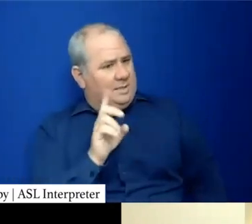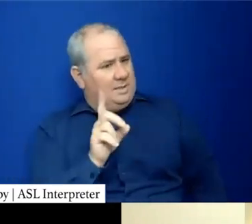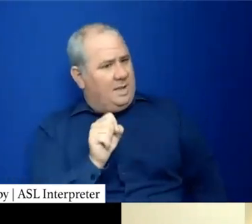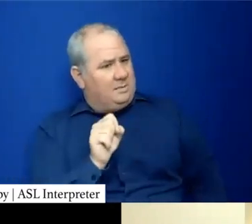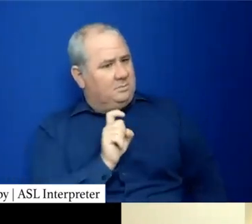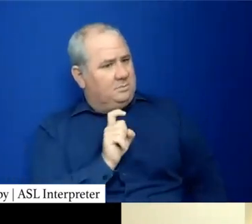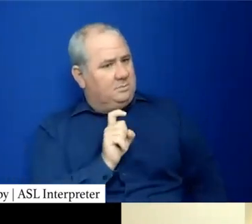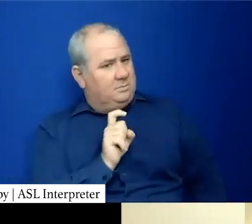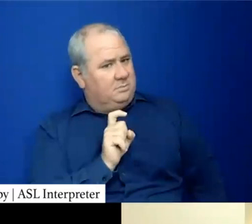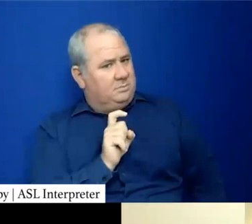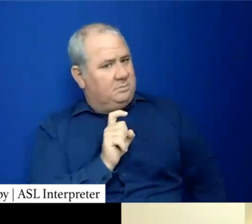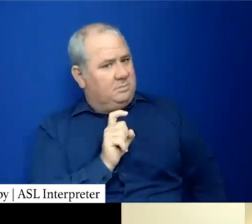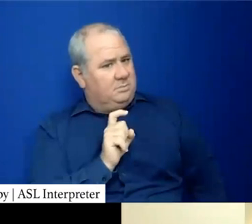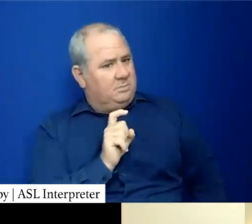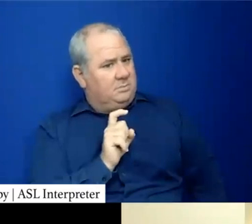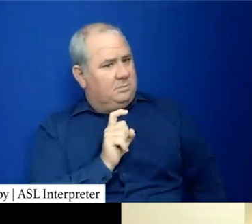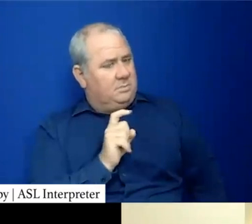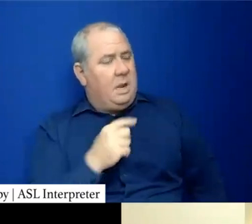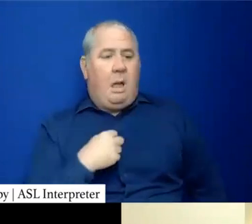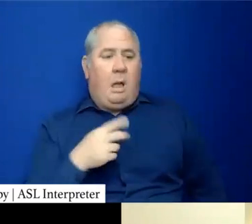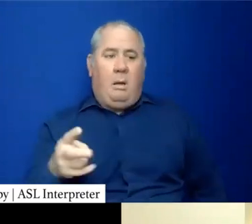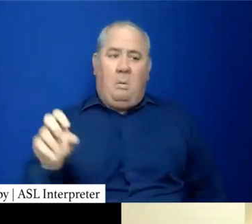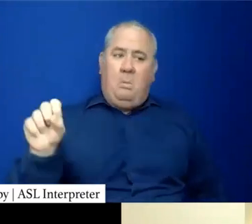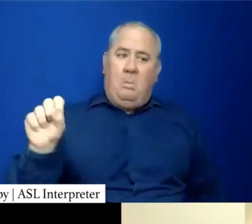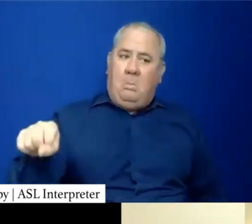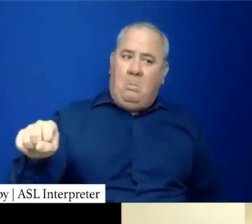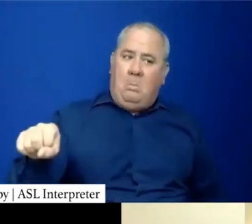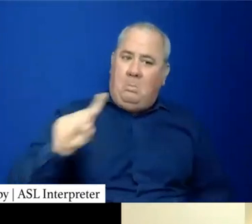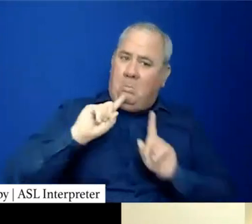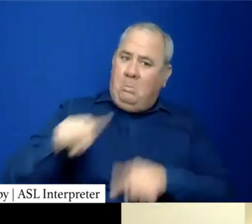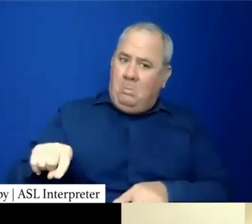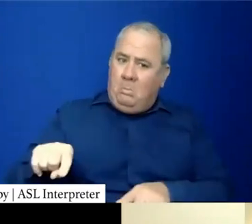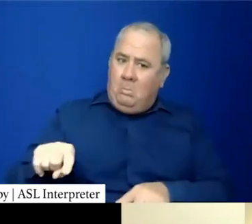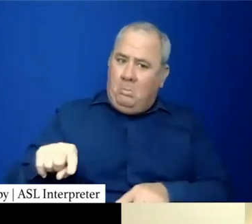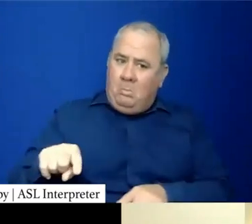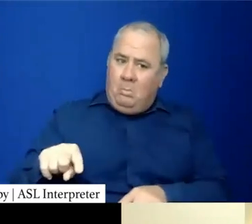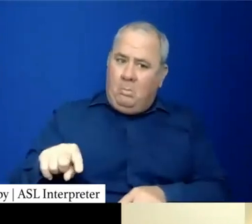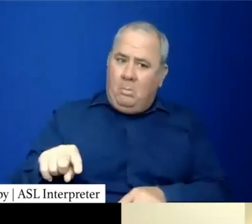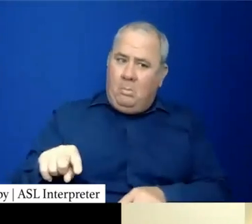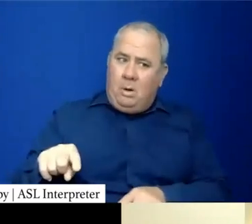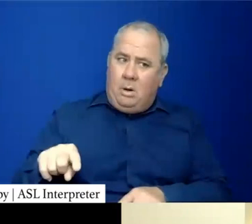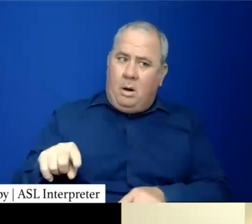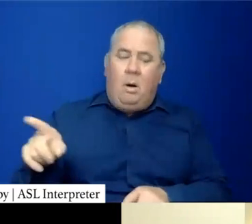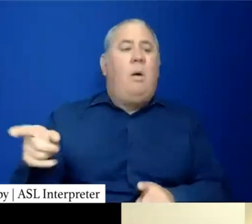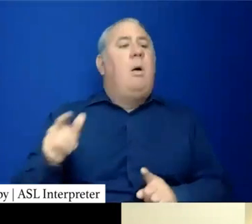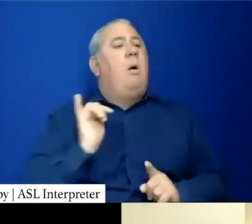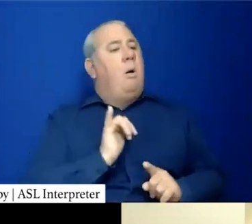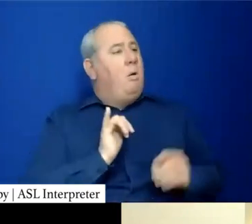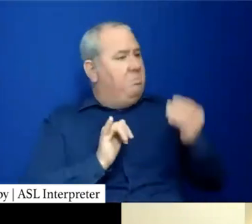Ehlers-Danlos syndrome, which would, yes, in fact, I was like, yeah, I do. And she was like, oh, me too. I was kind of